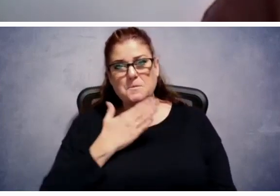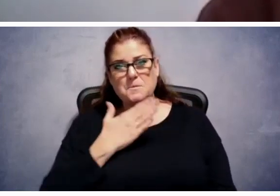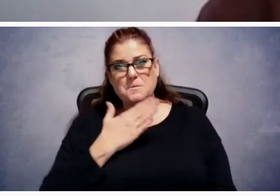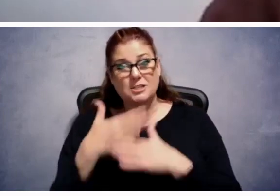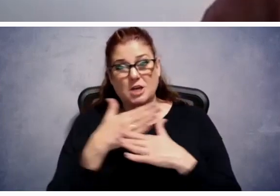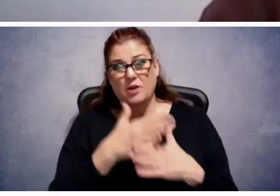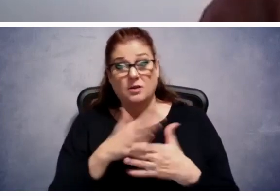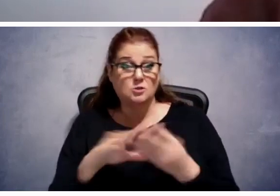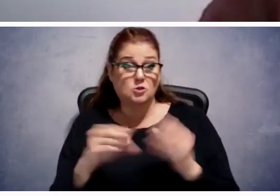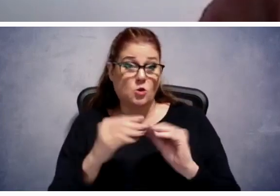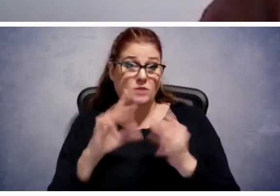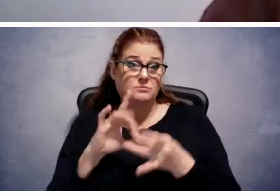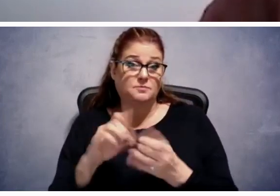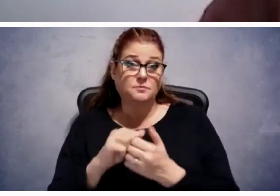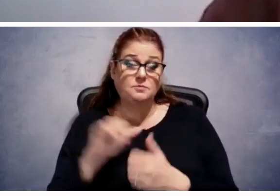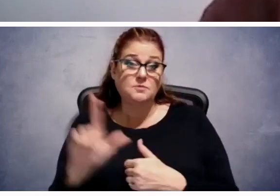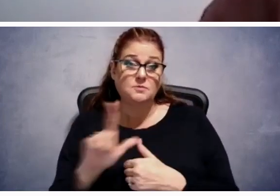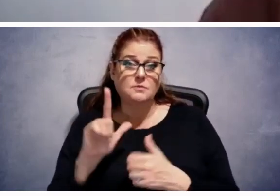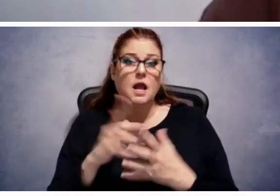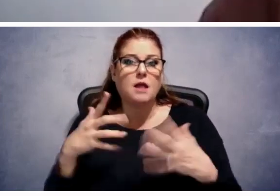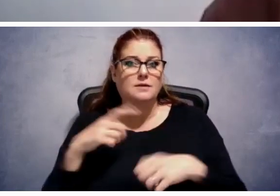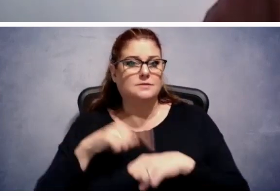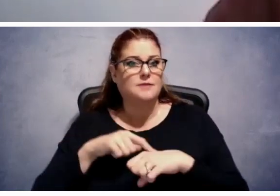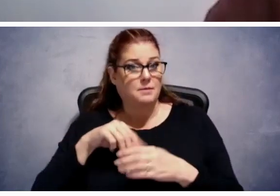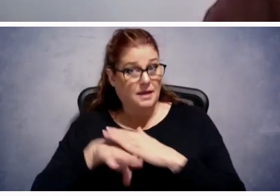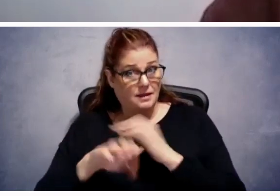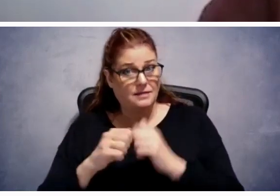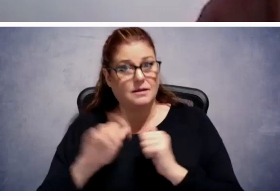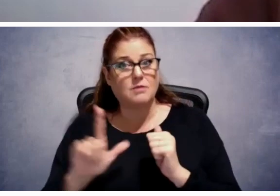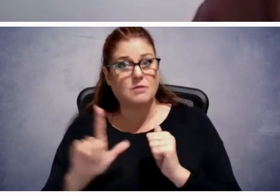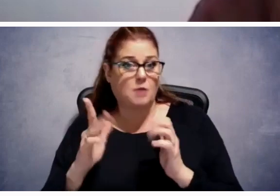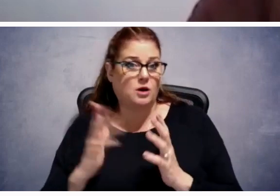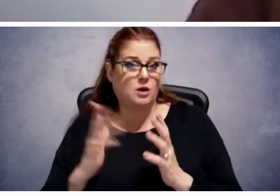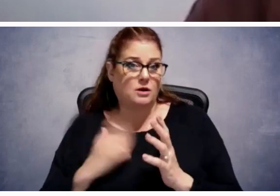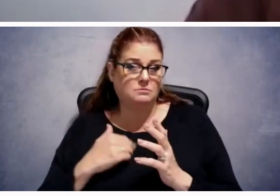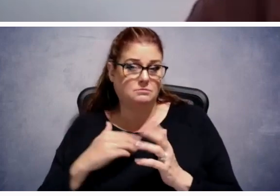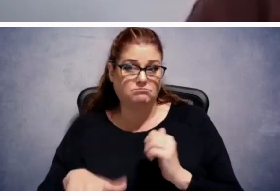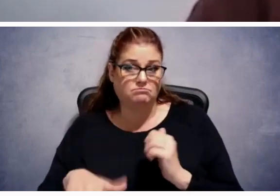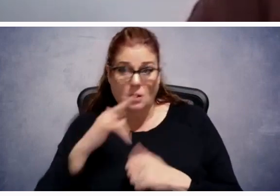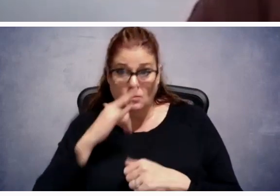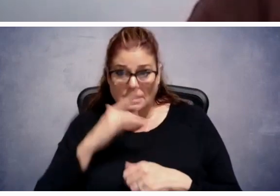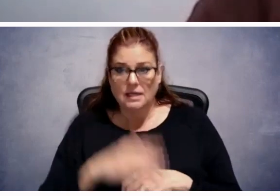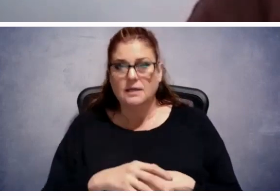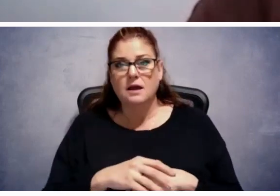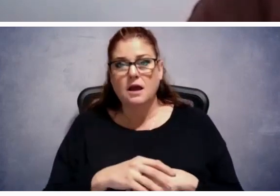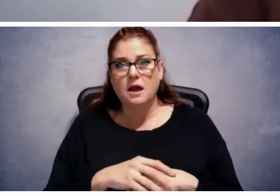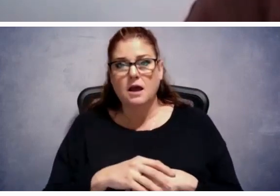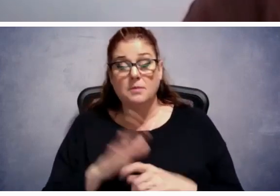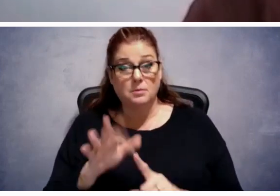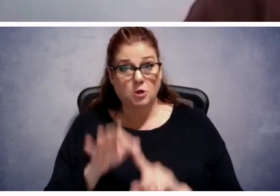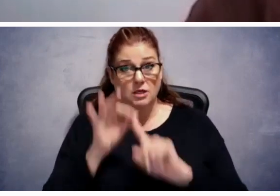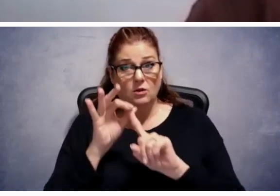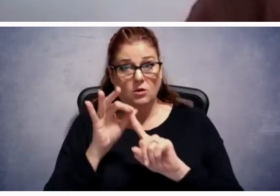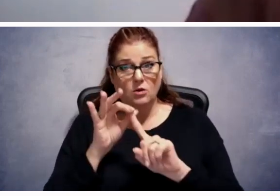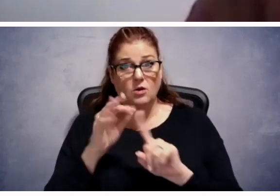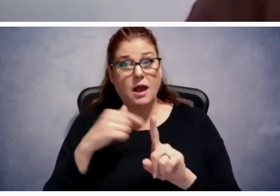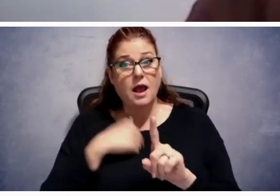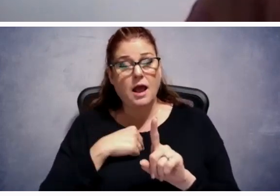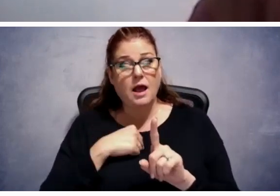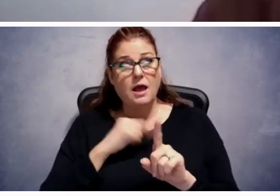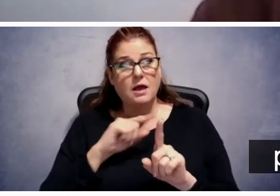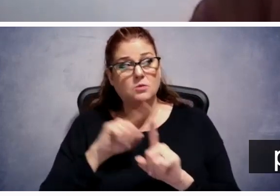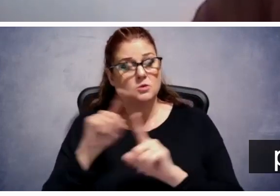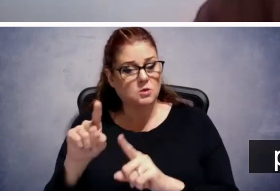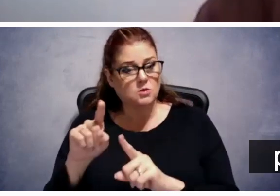a story about the library. I spent a lot of time in the library as a kid, but in particular, I was going to